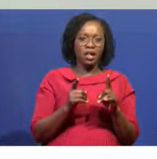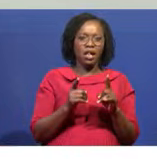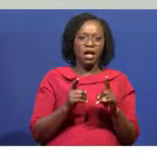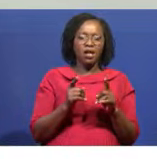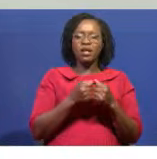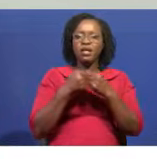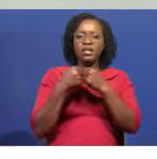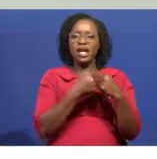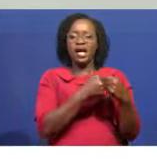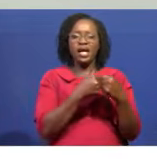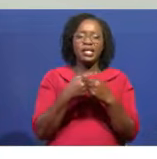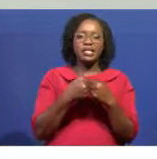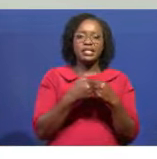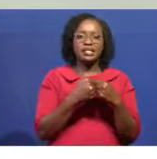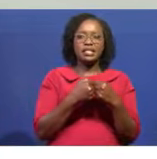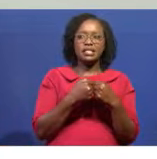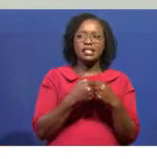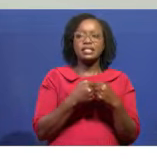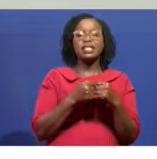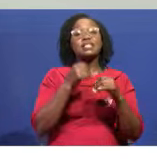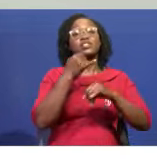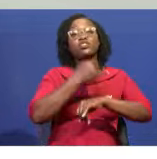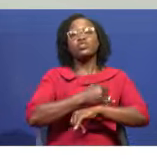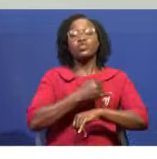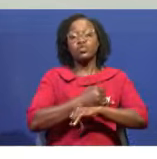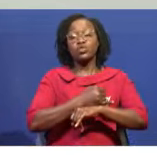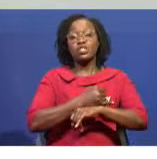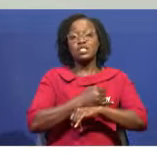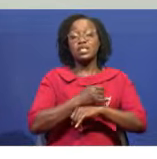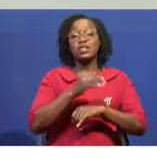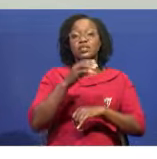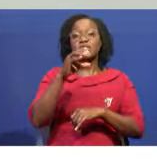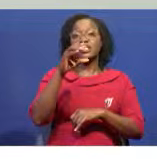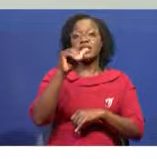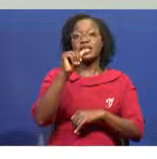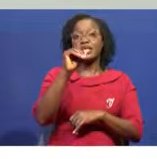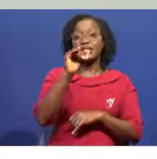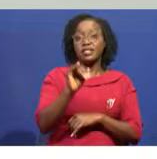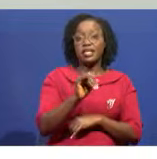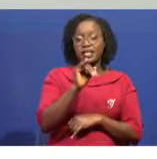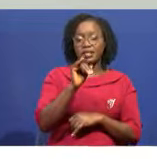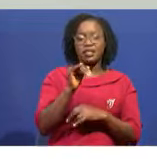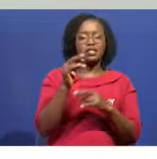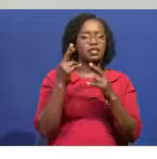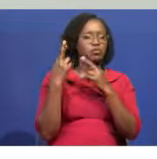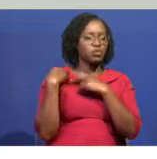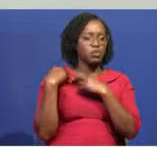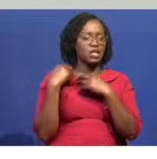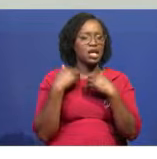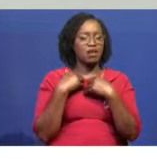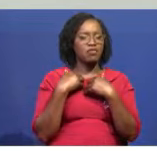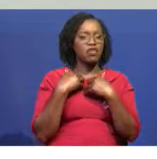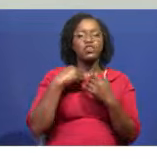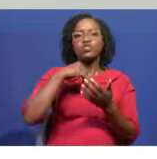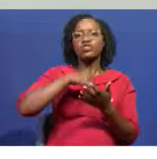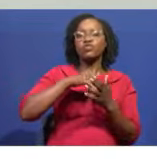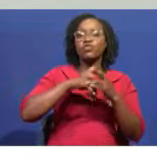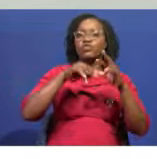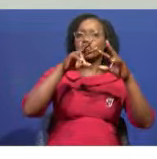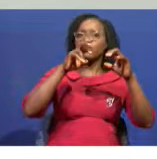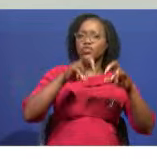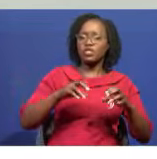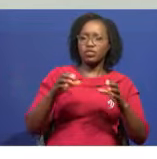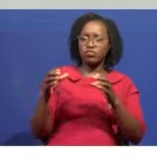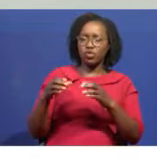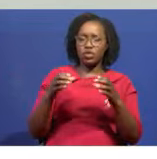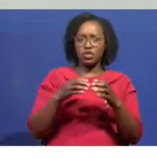those challenges, have the relevant institutions, given that CAG, you do have the mandate and the power to even involve investigative bodies